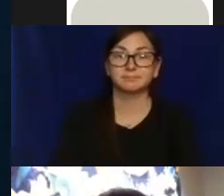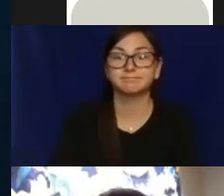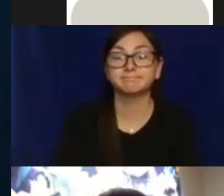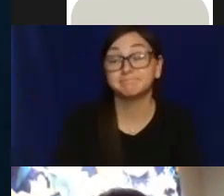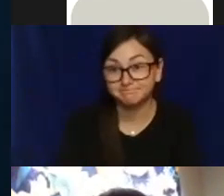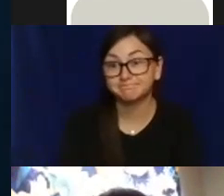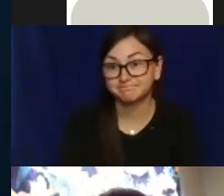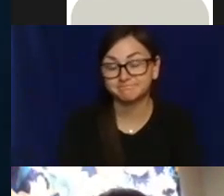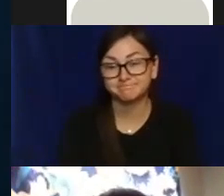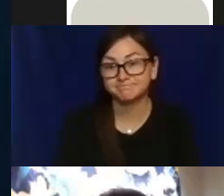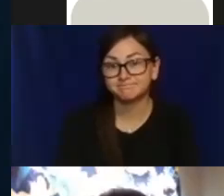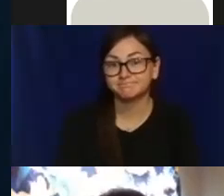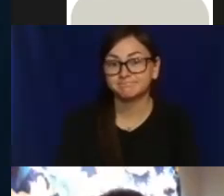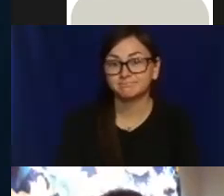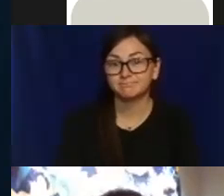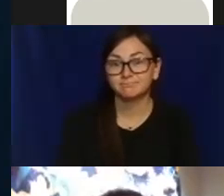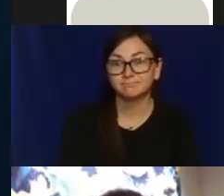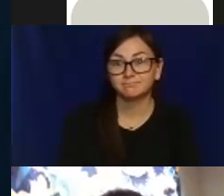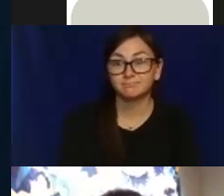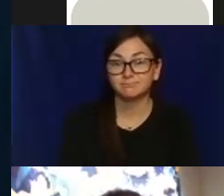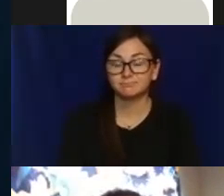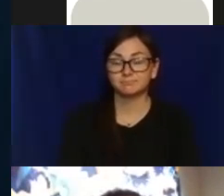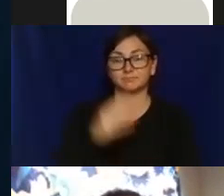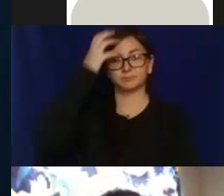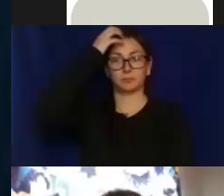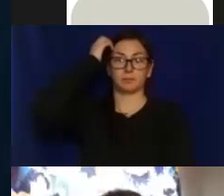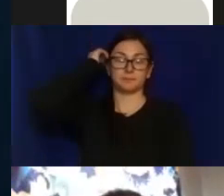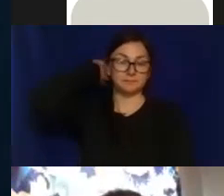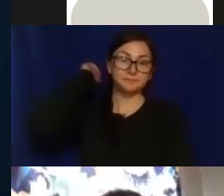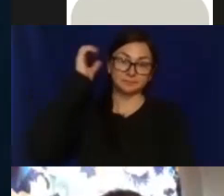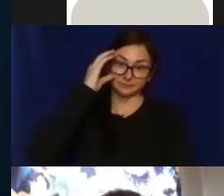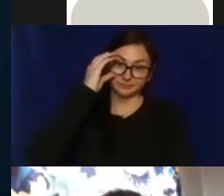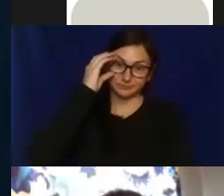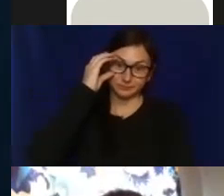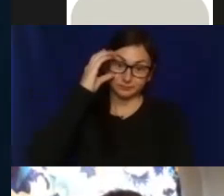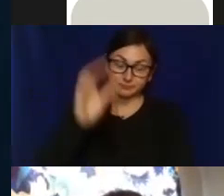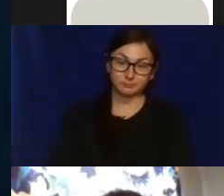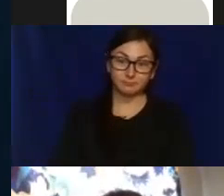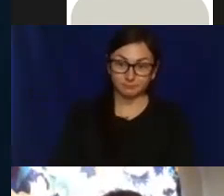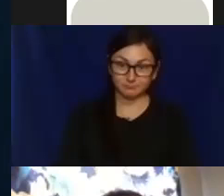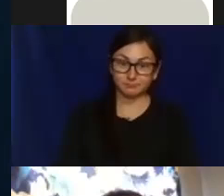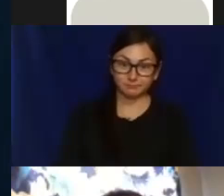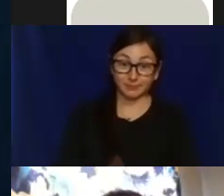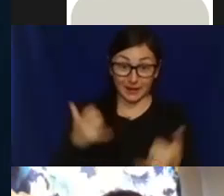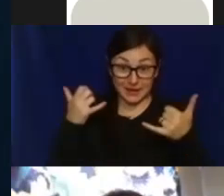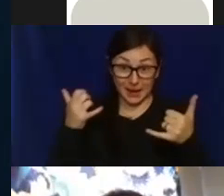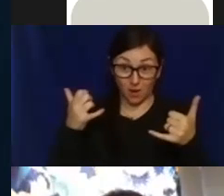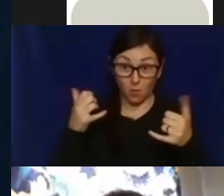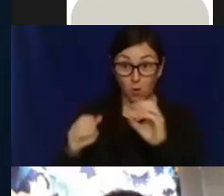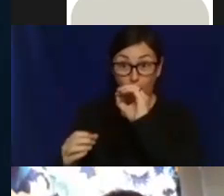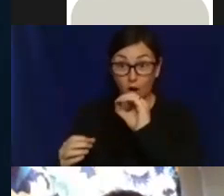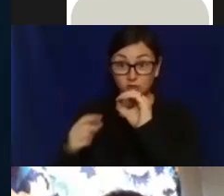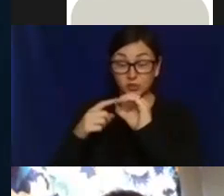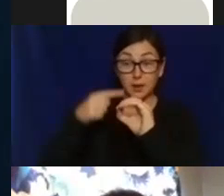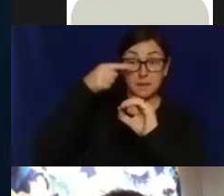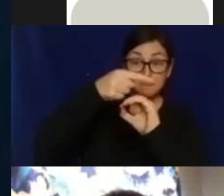there. Okay? Now, around the oxygen, I have 4 lines that represent a